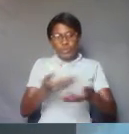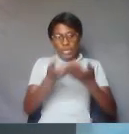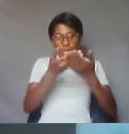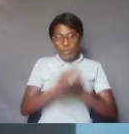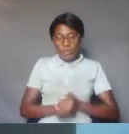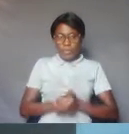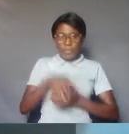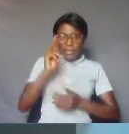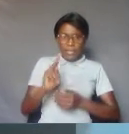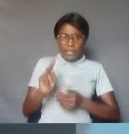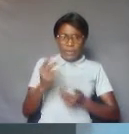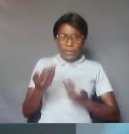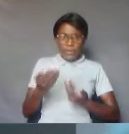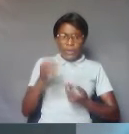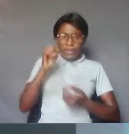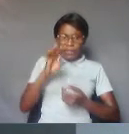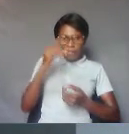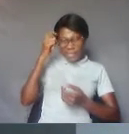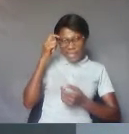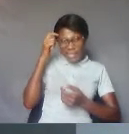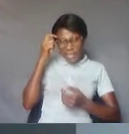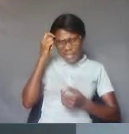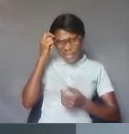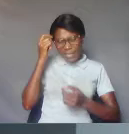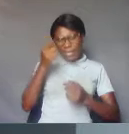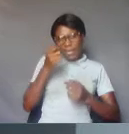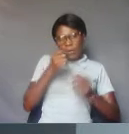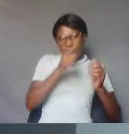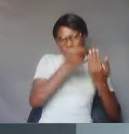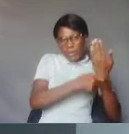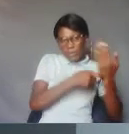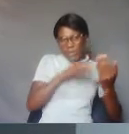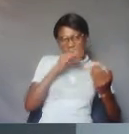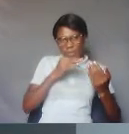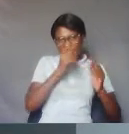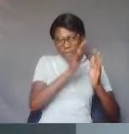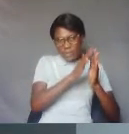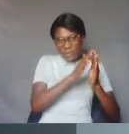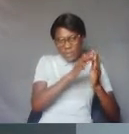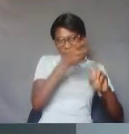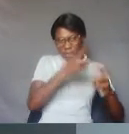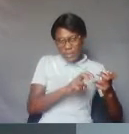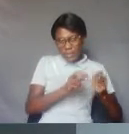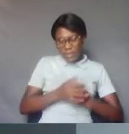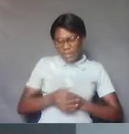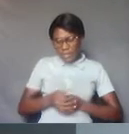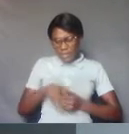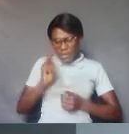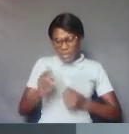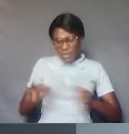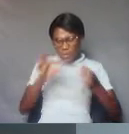She says that by thinking of disability in the Bible and theology, rather than in need of